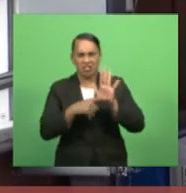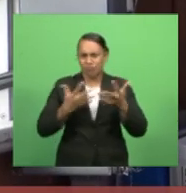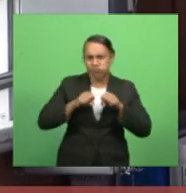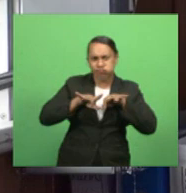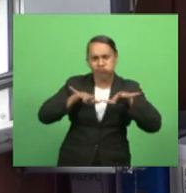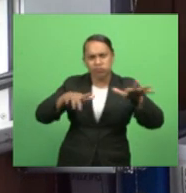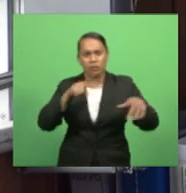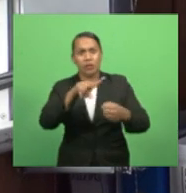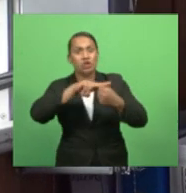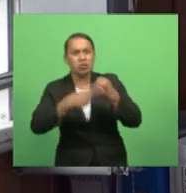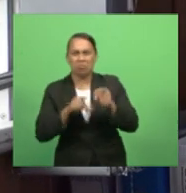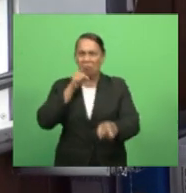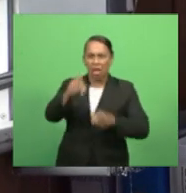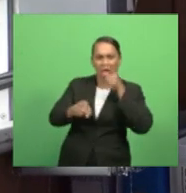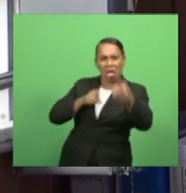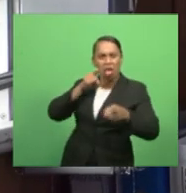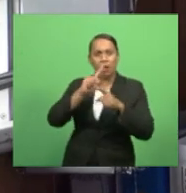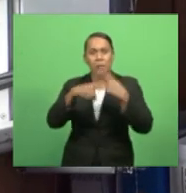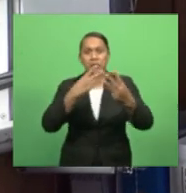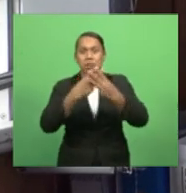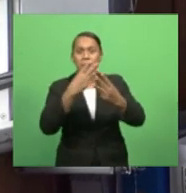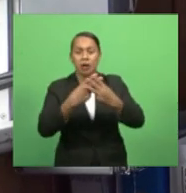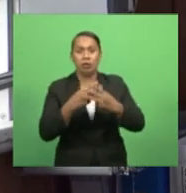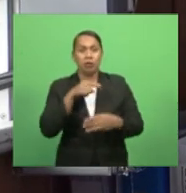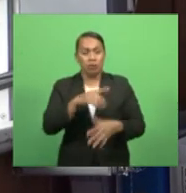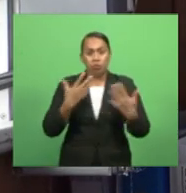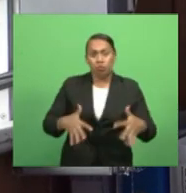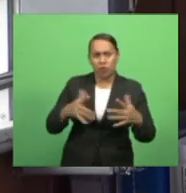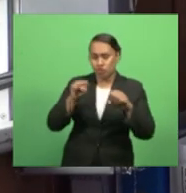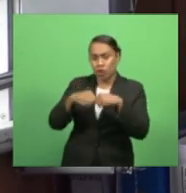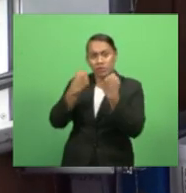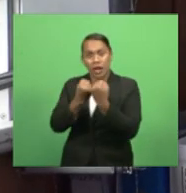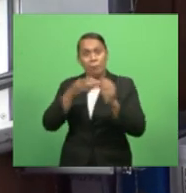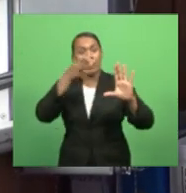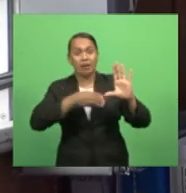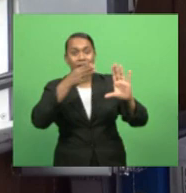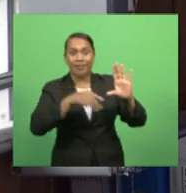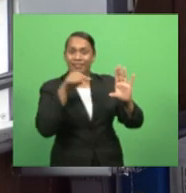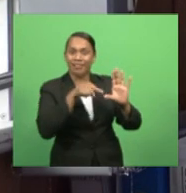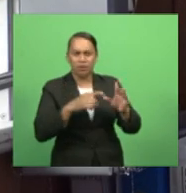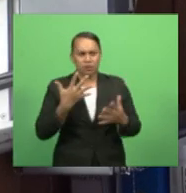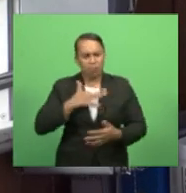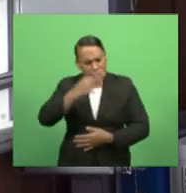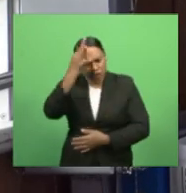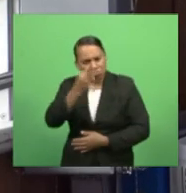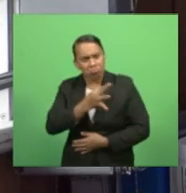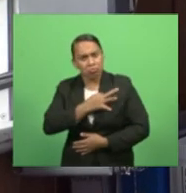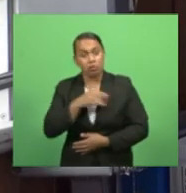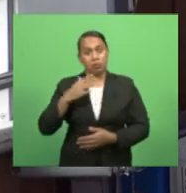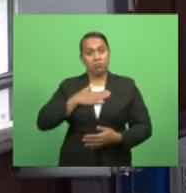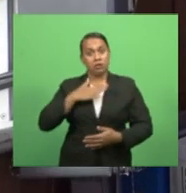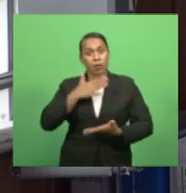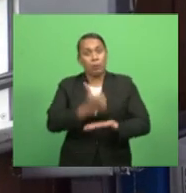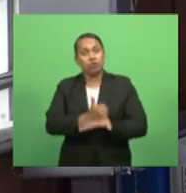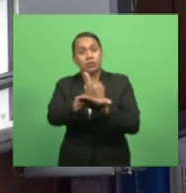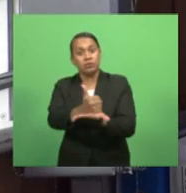although might be only in the social media. I believe my party, my support in the party,